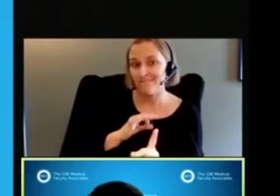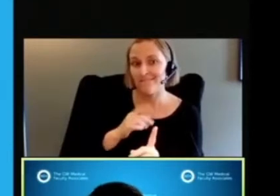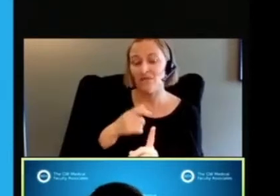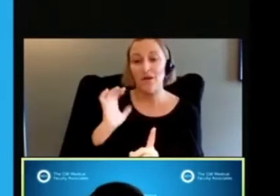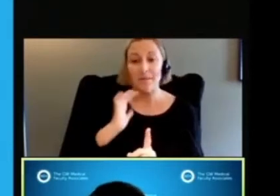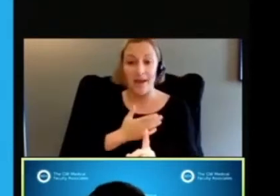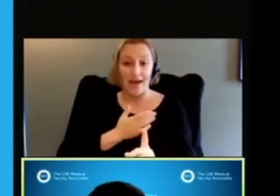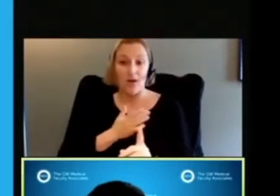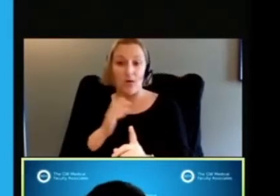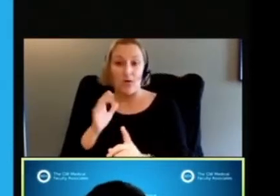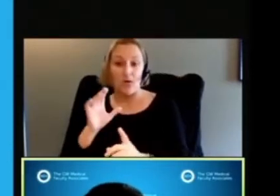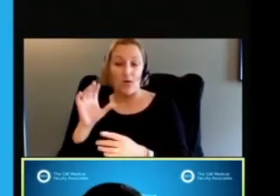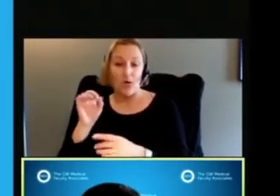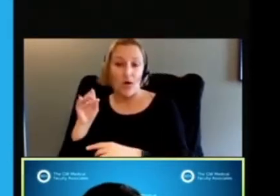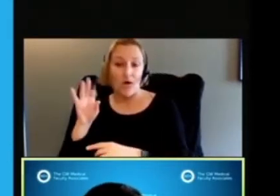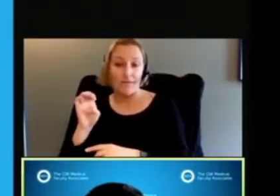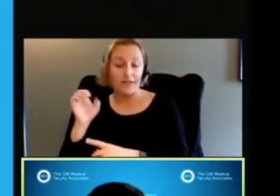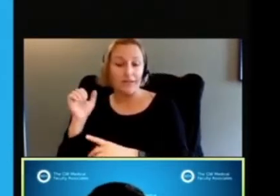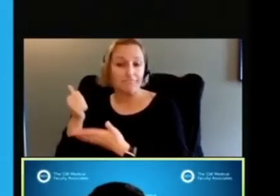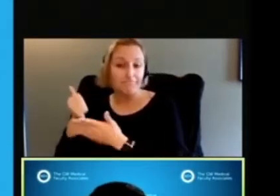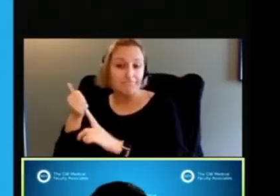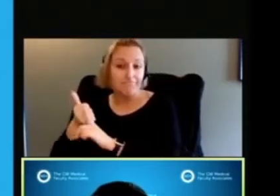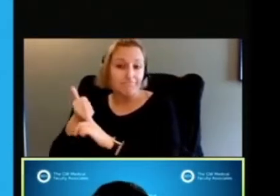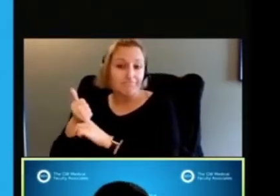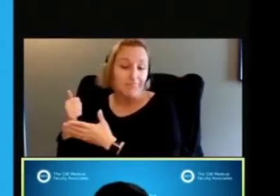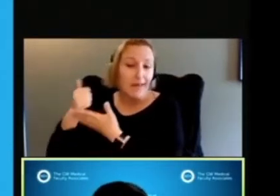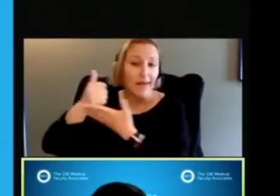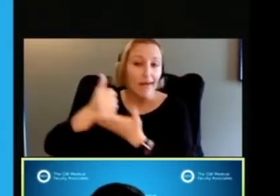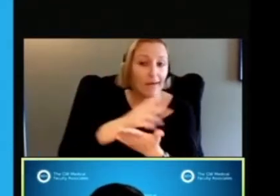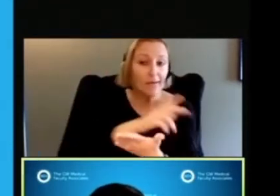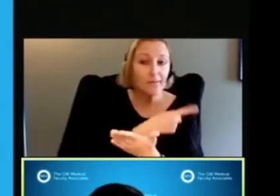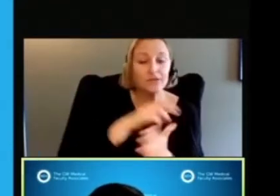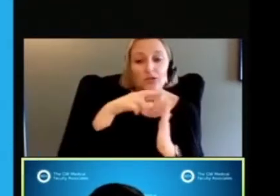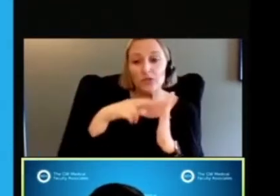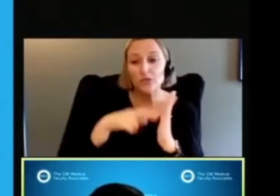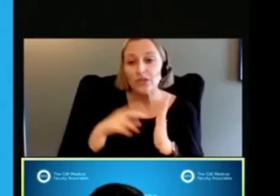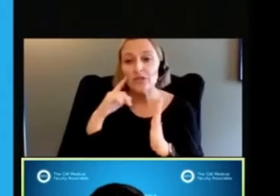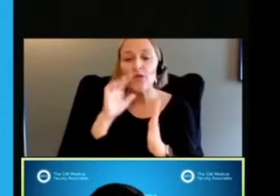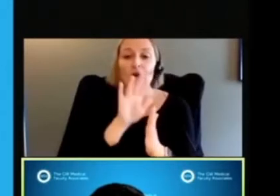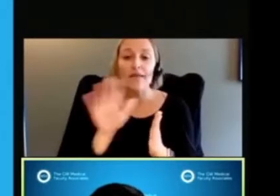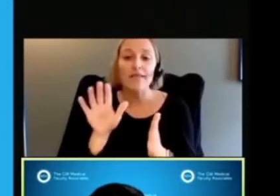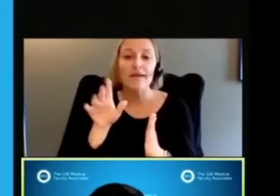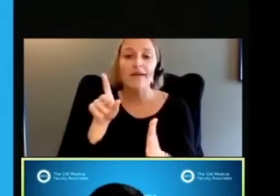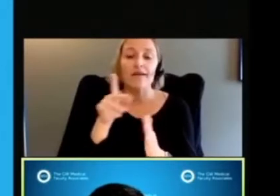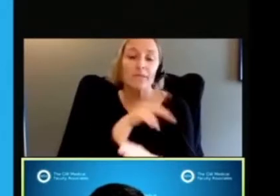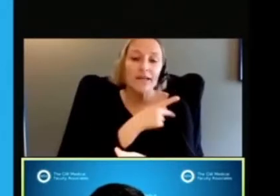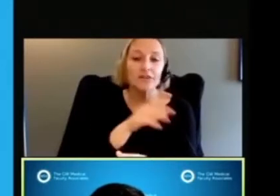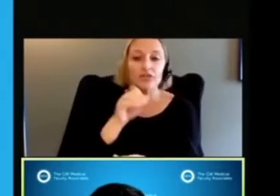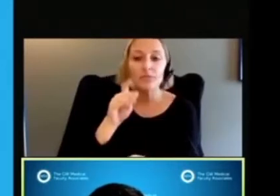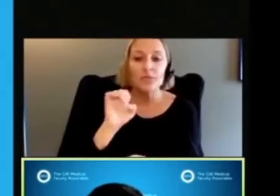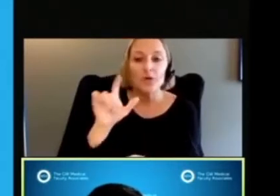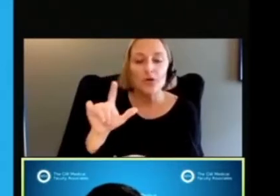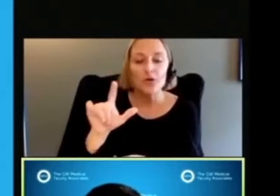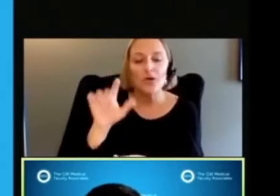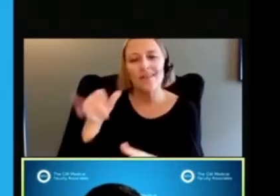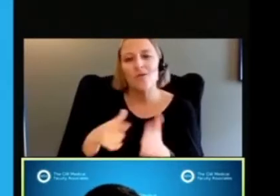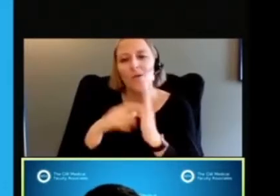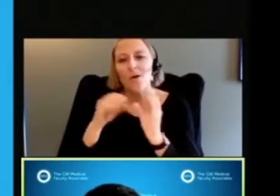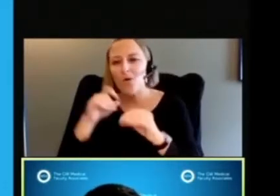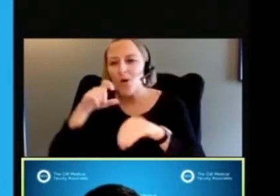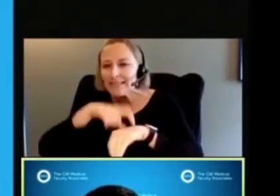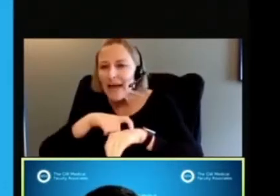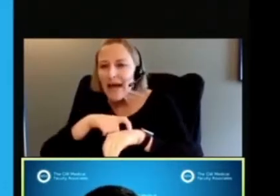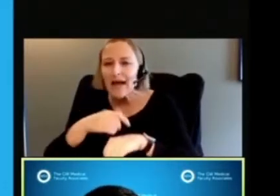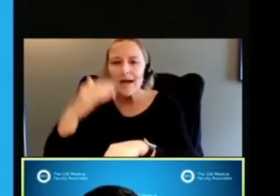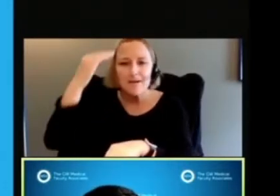practice who was able to help patients register for their patient portal. That took a lot more time and expertise, and so having someone with a lot of experience